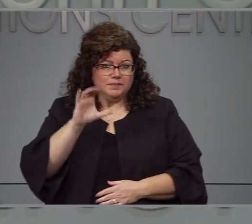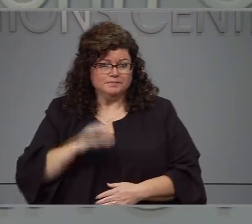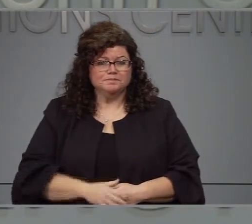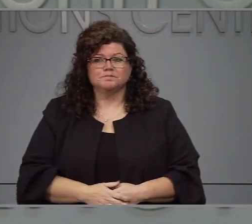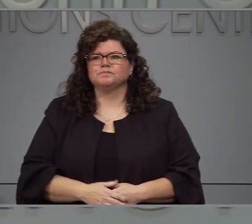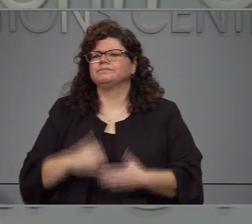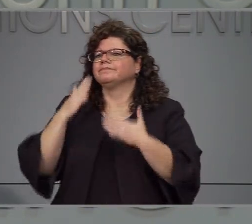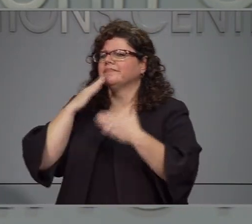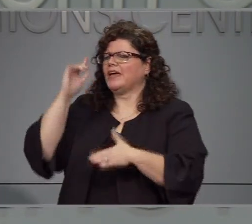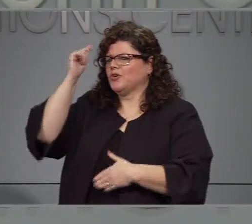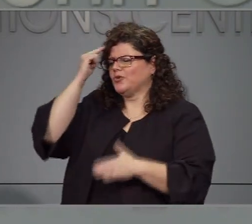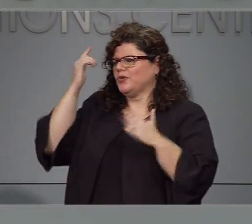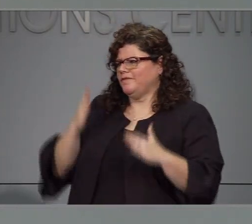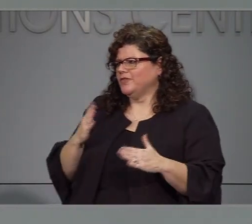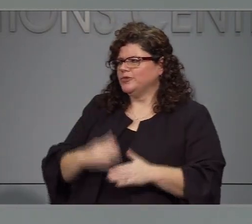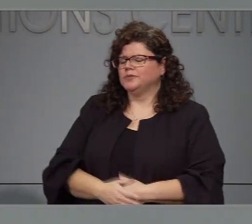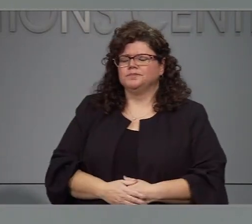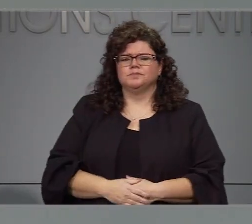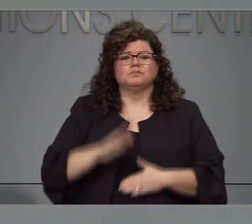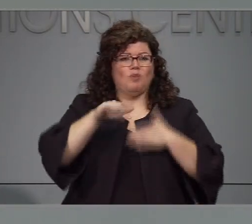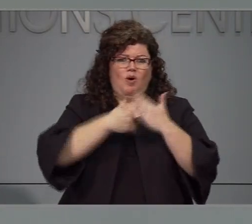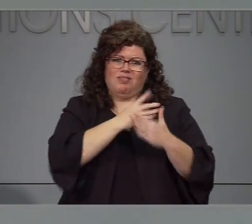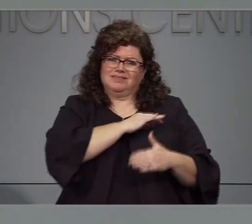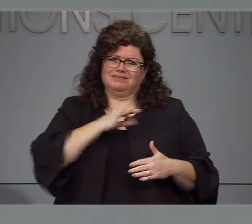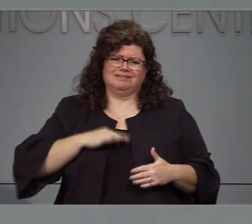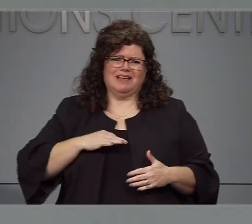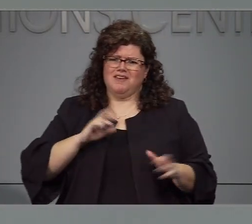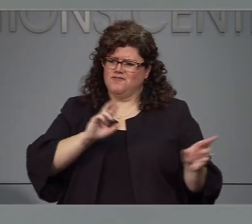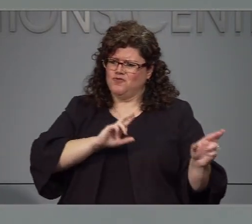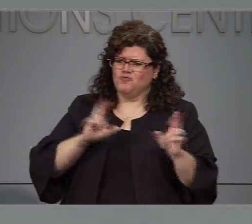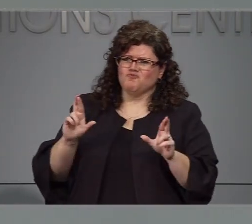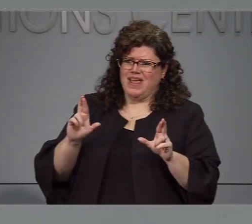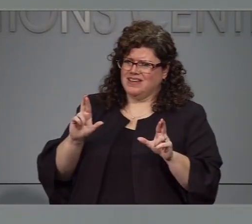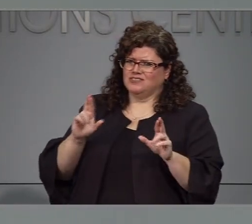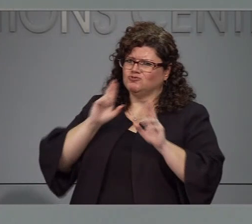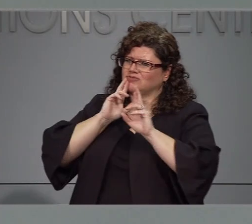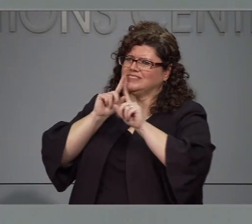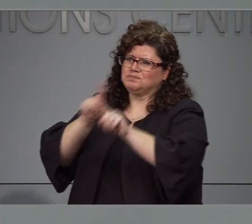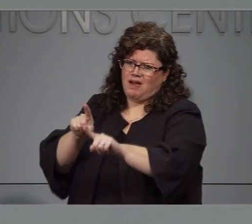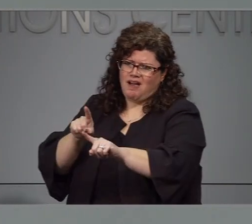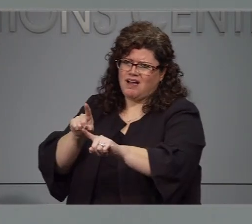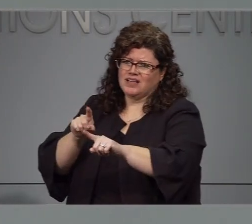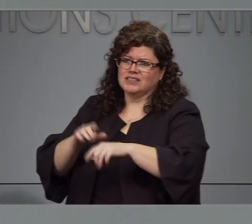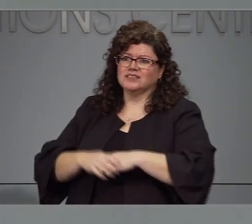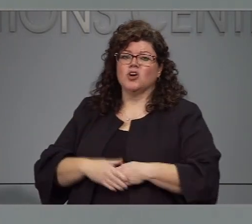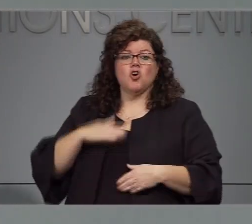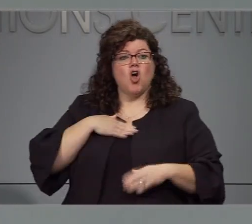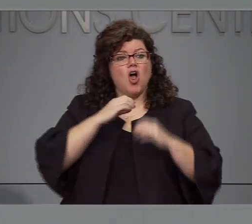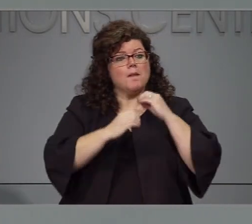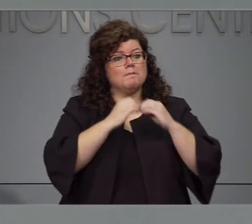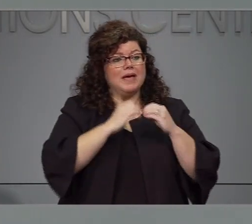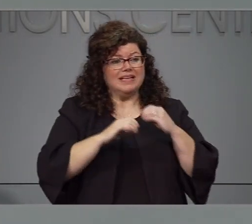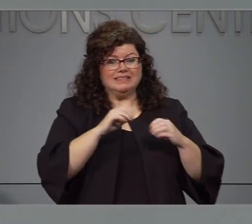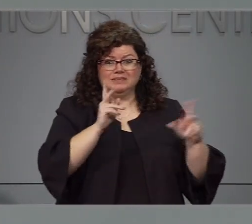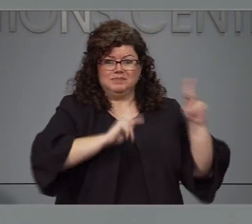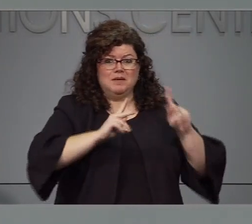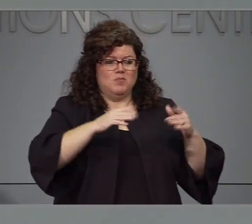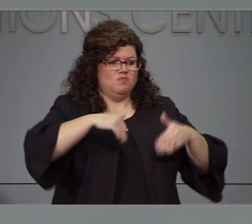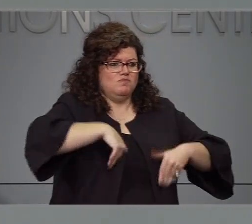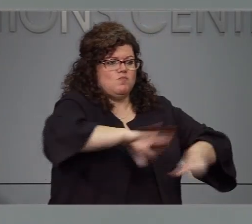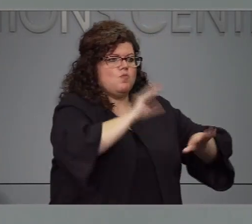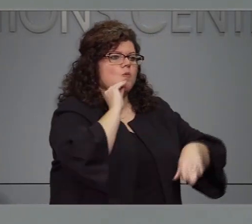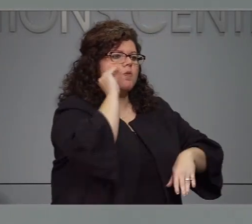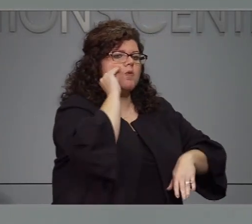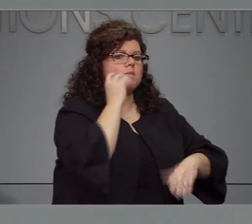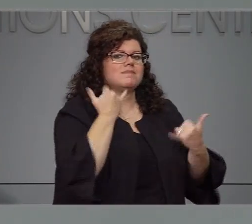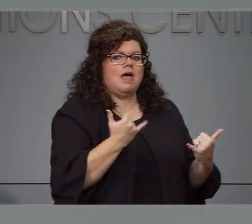Thank you, Governor. All of our staff are prepared and ready to respond to this storm. We have sent home our maintenance crews so that they can rest, do what they need to